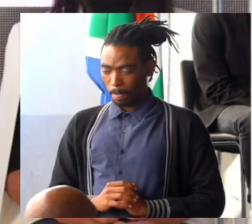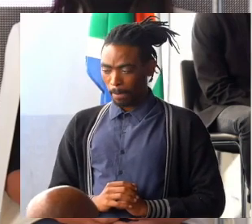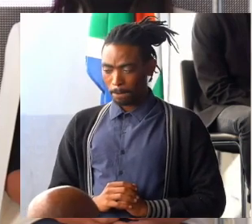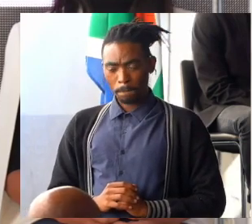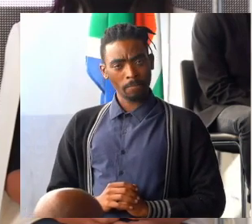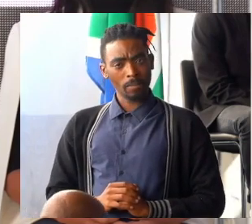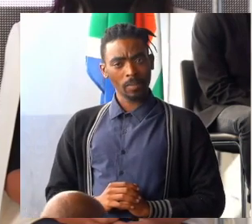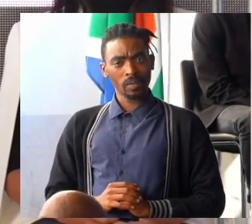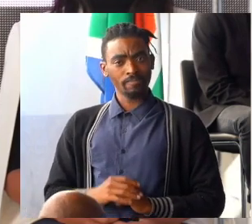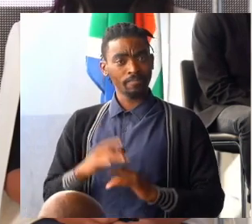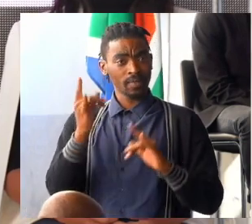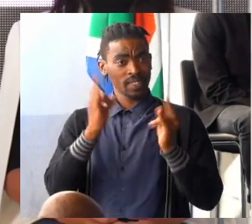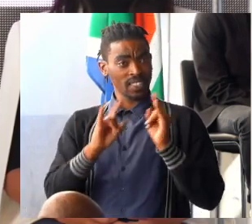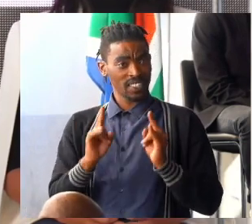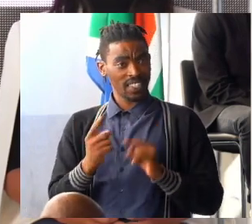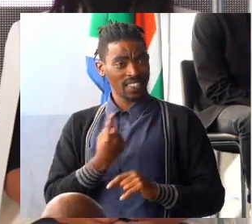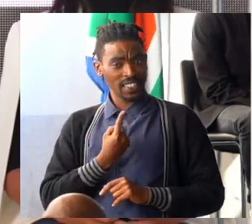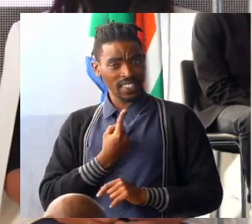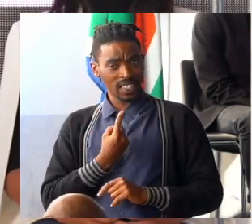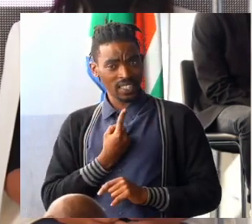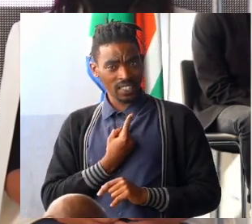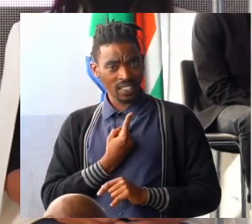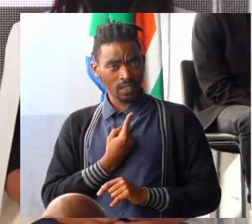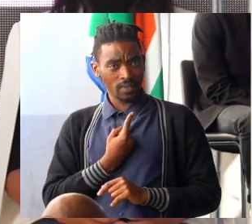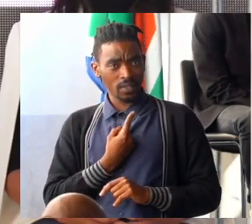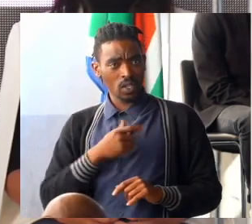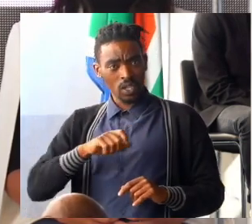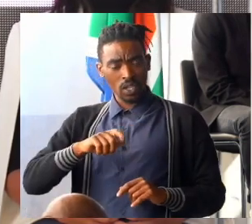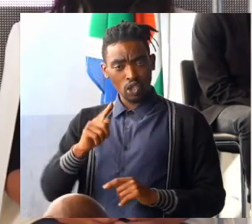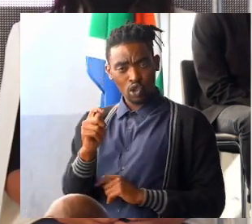The town itself doesn't have a municipal sewerage system.